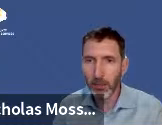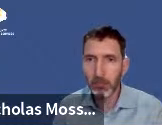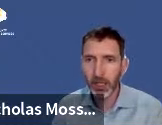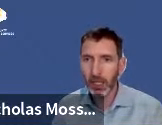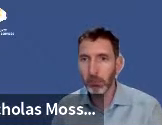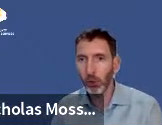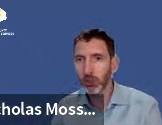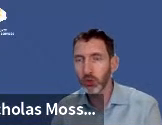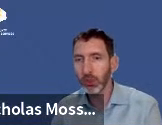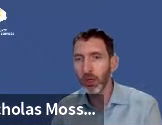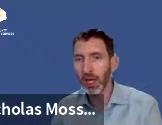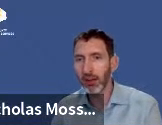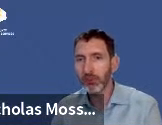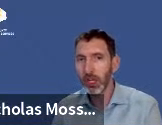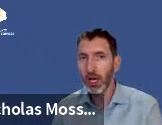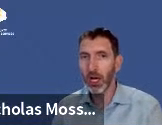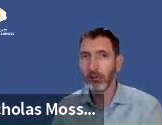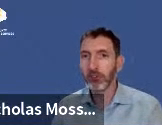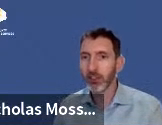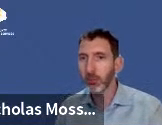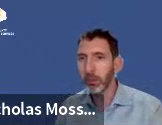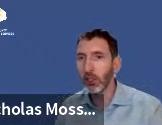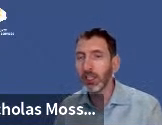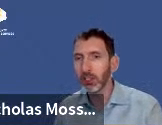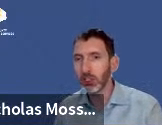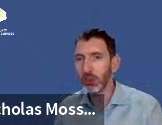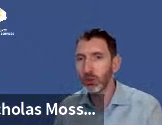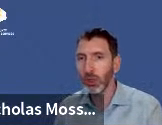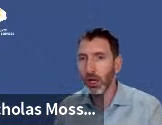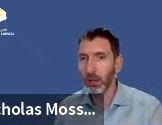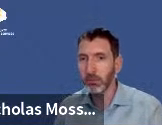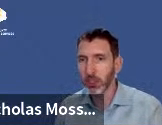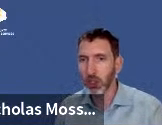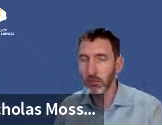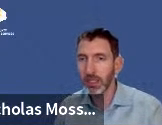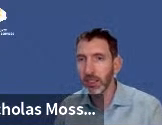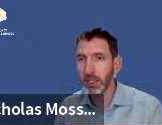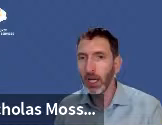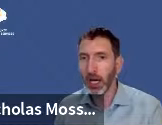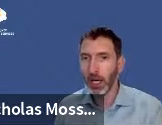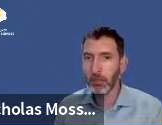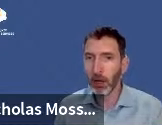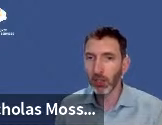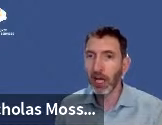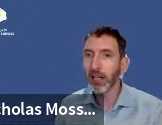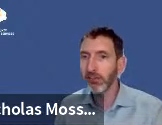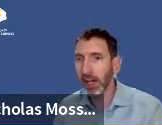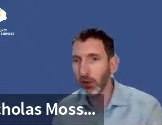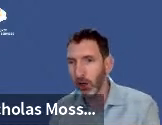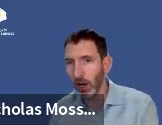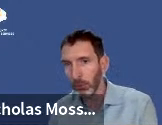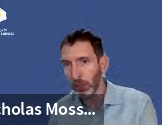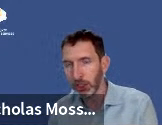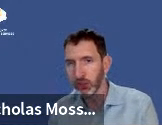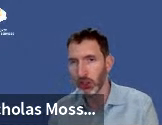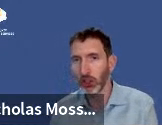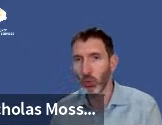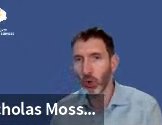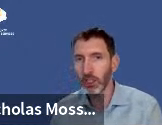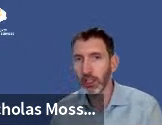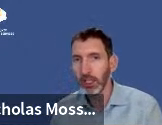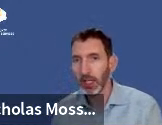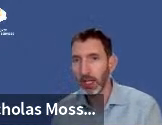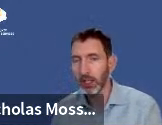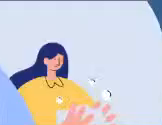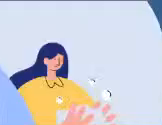means employers really will have flexibility to determine a lot of how their operations are going